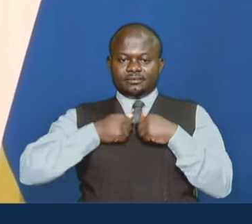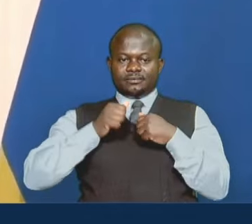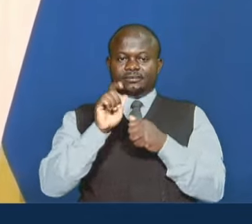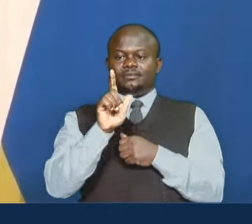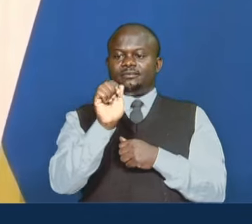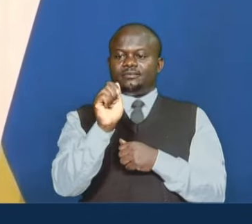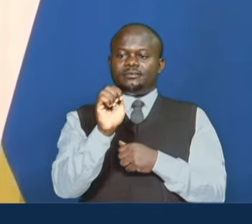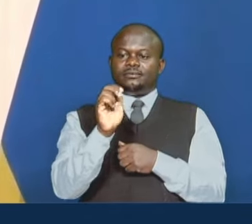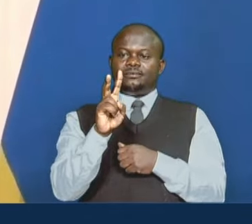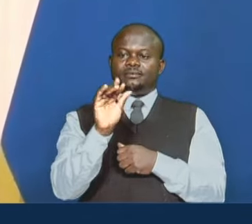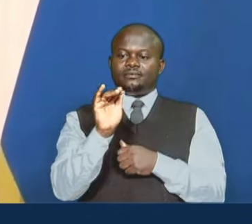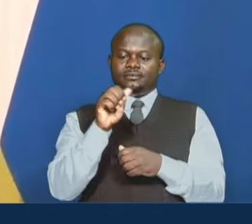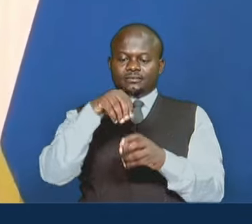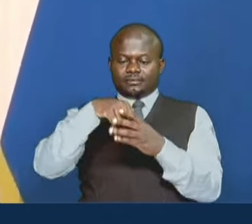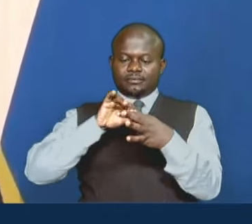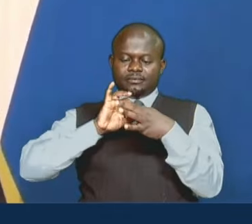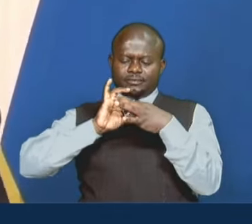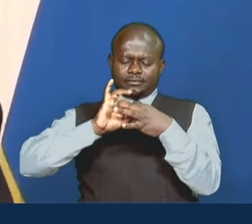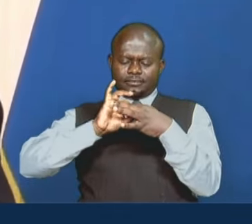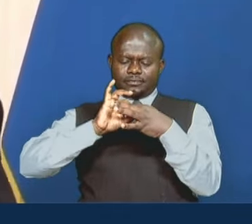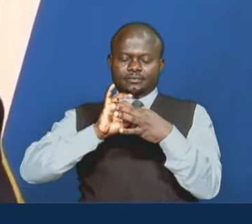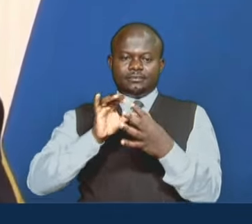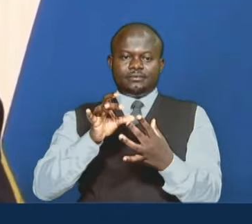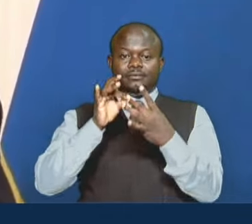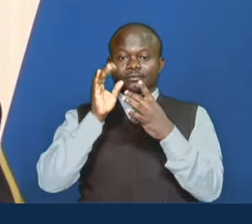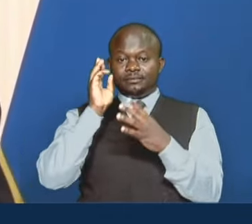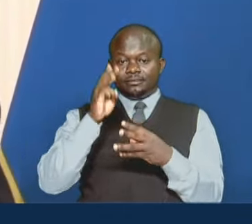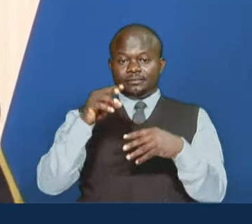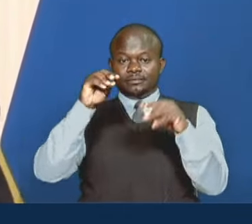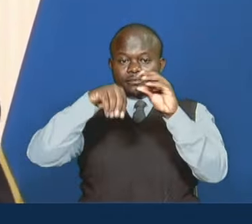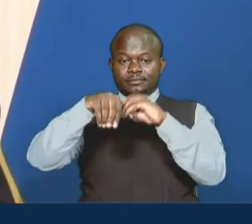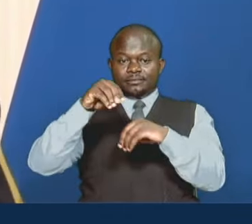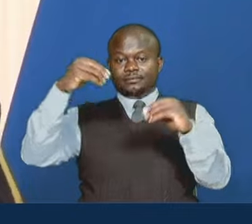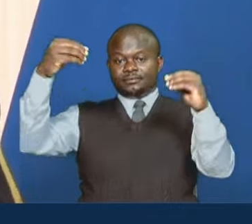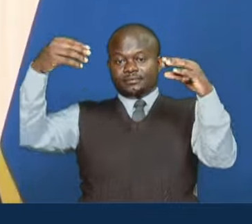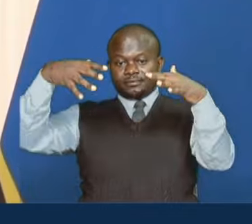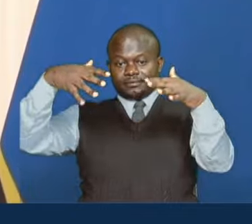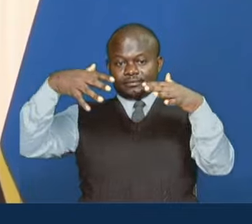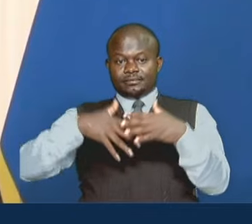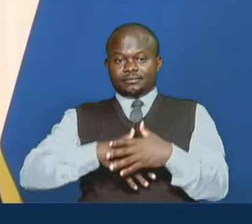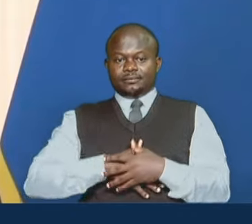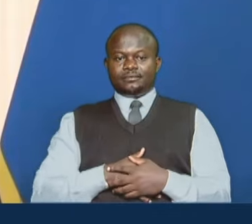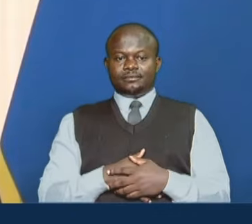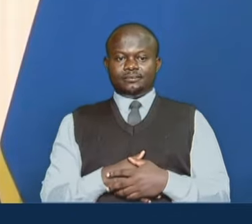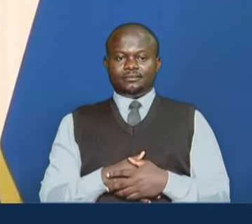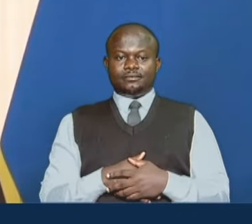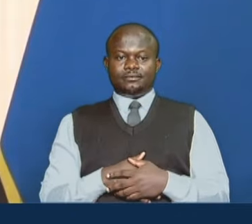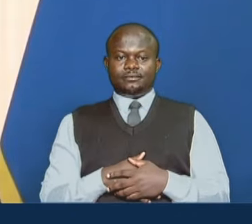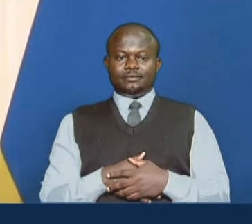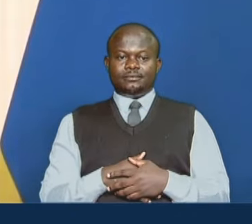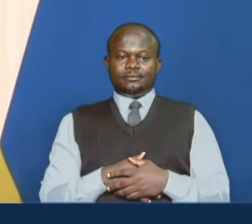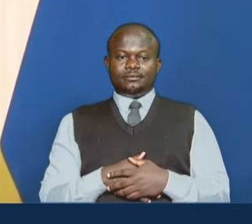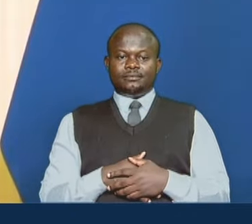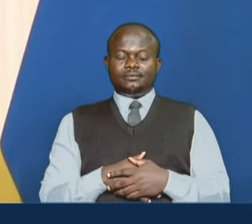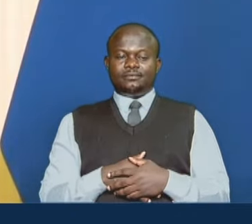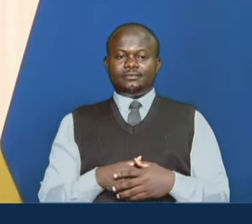bihuriye kuri byinshi birimo umubano wihariye, ibyo asanga bizatanga umusaruro ufatika. During my discussion with the